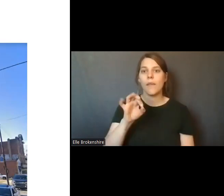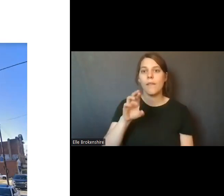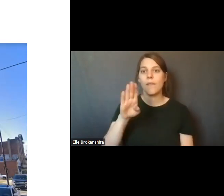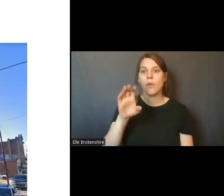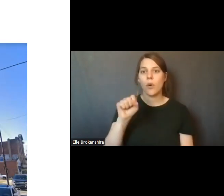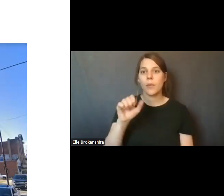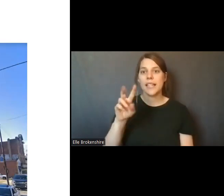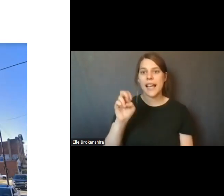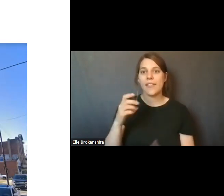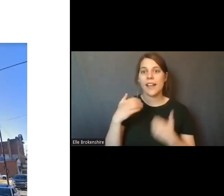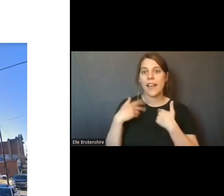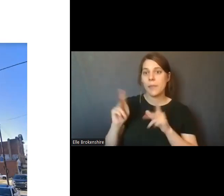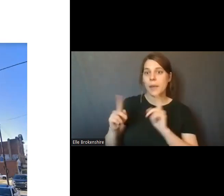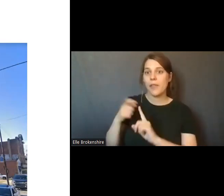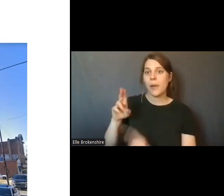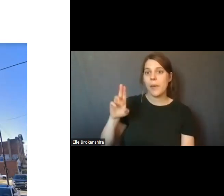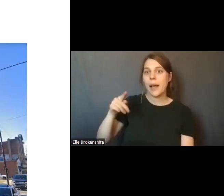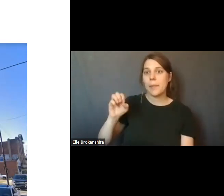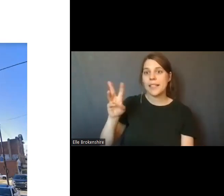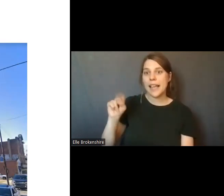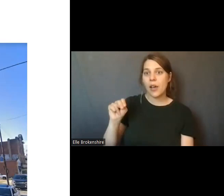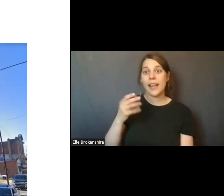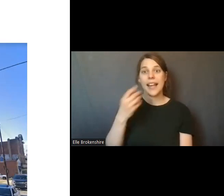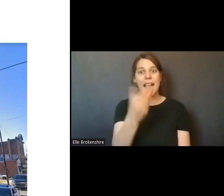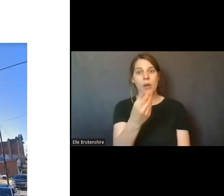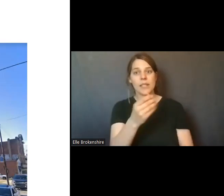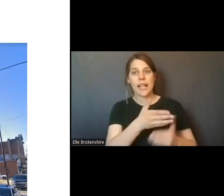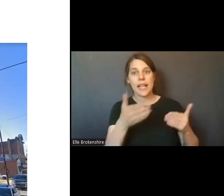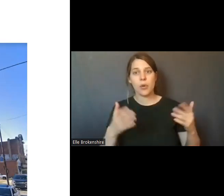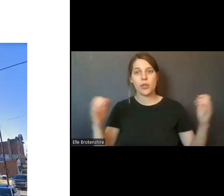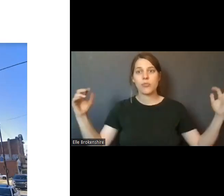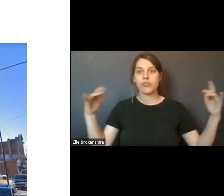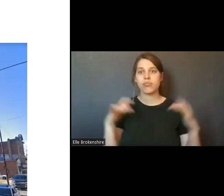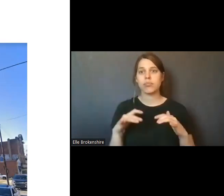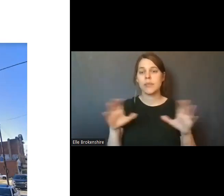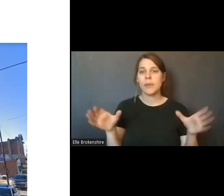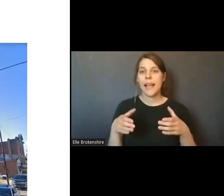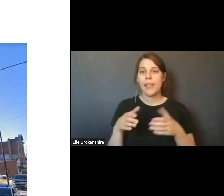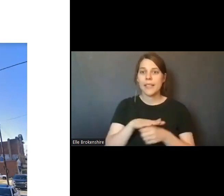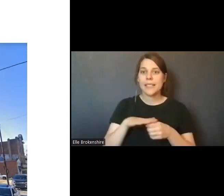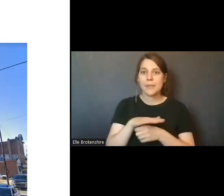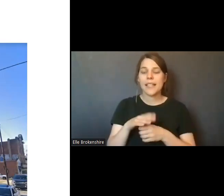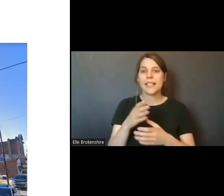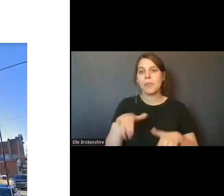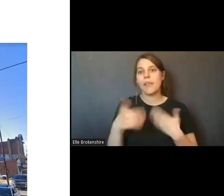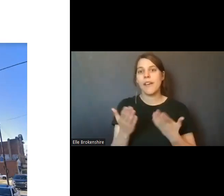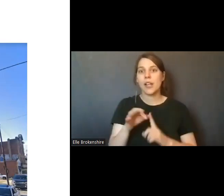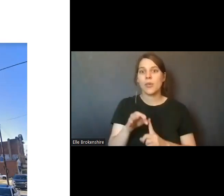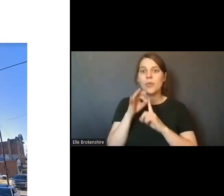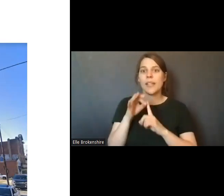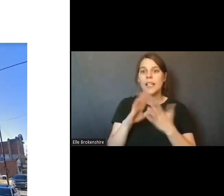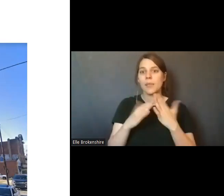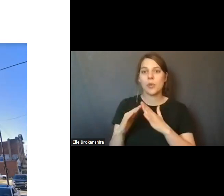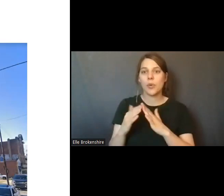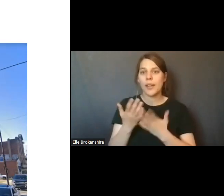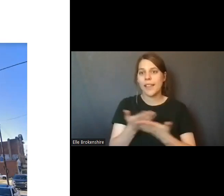from Uptown and outside the neighborhood to this gathering space and really provide a unique community asset for Uptown to continue